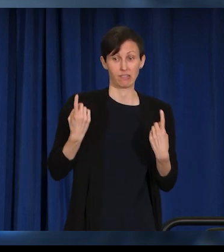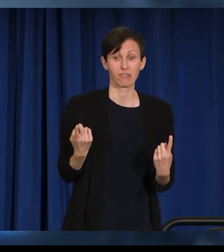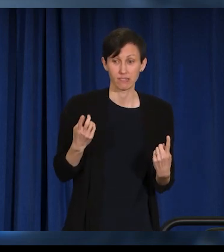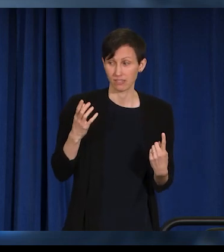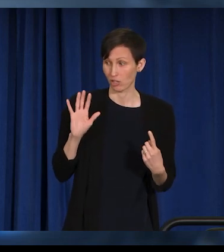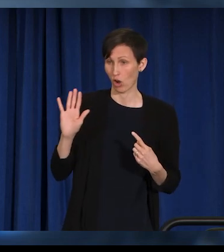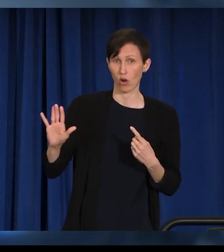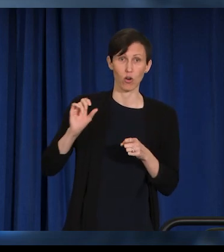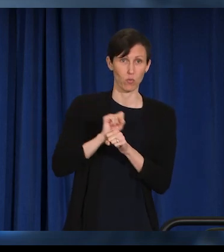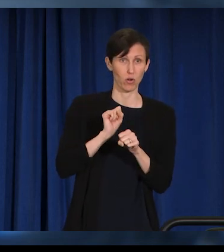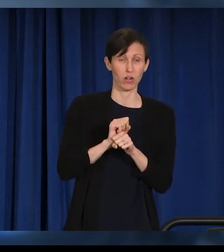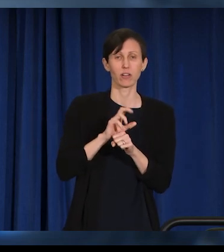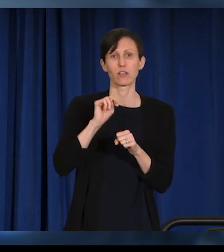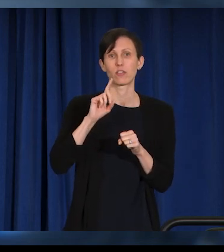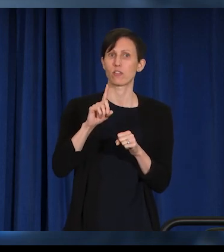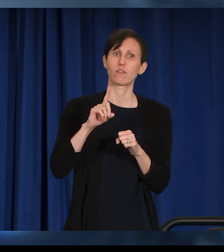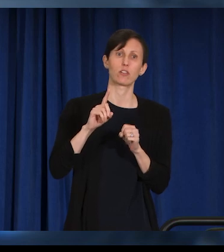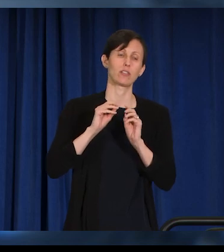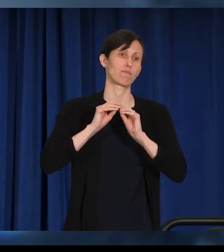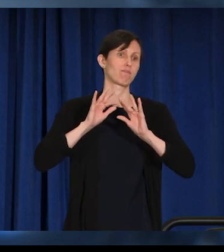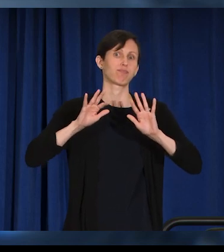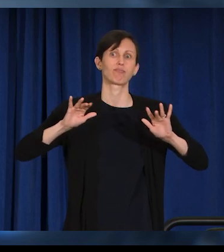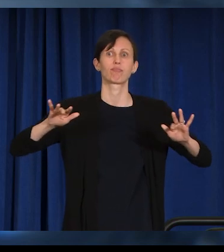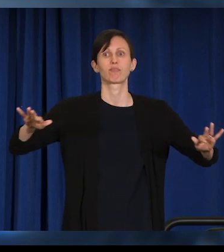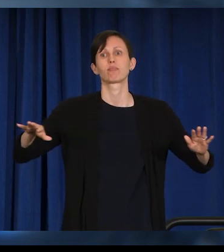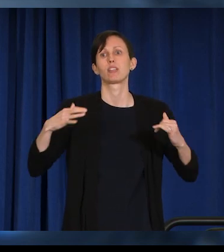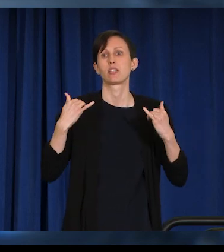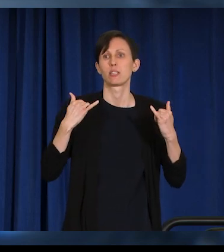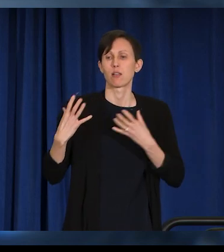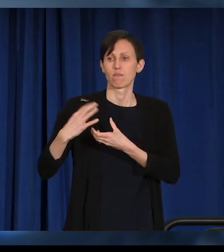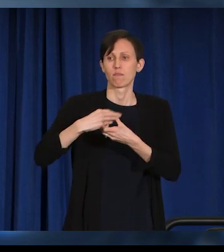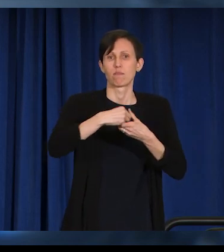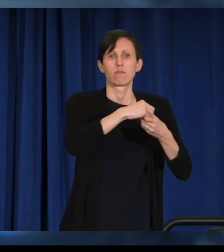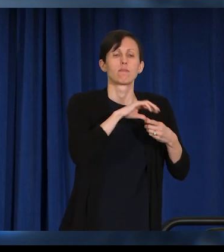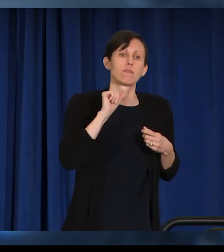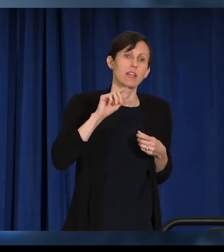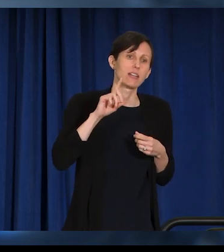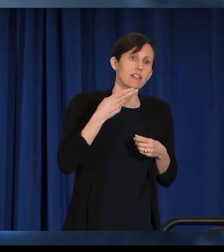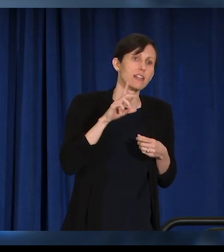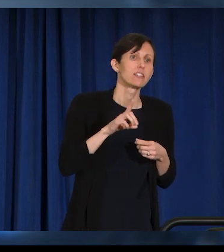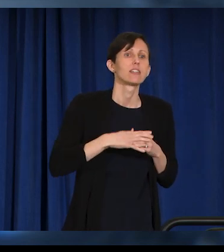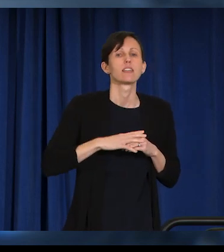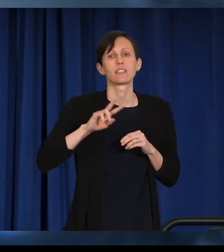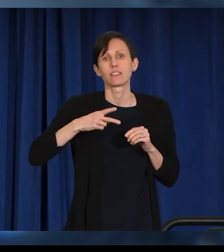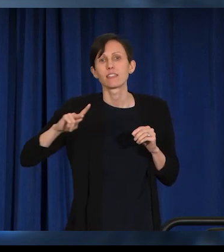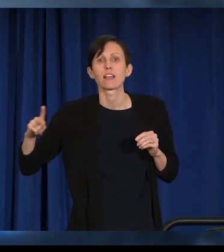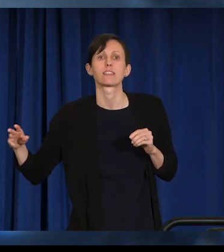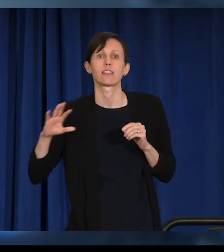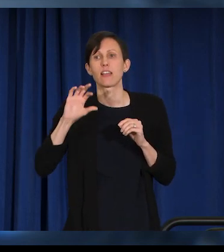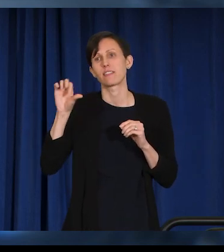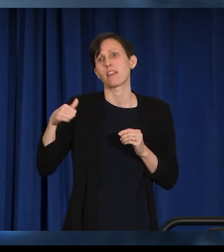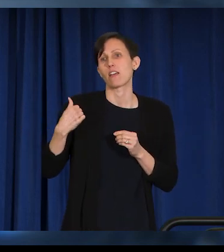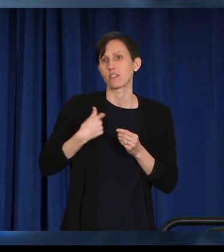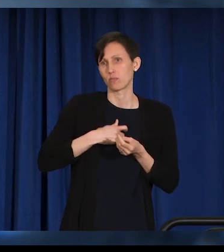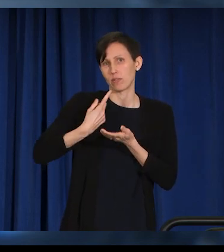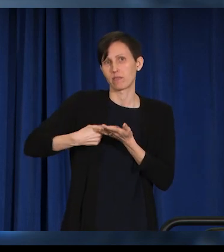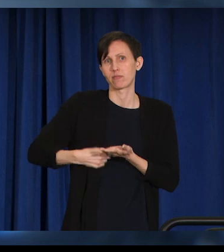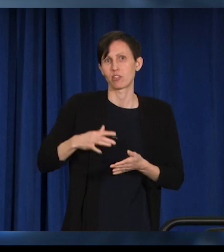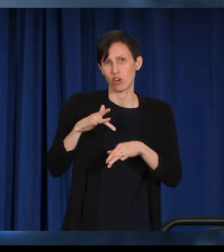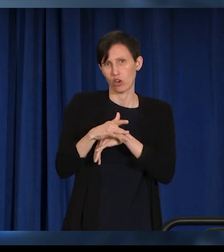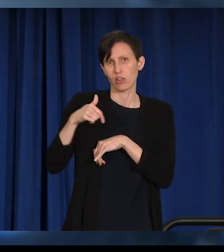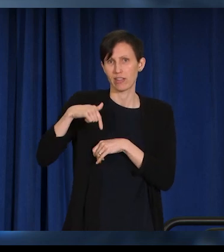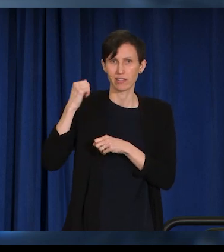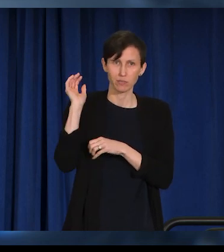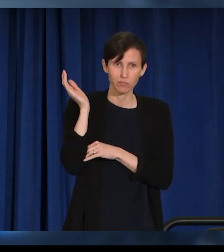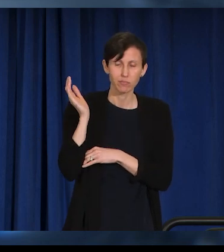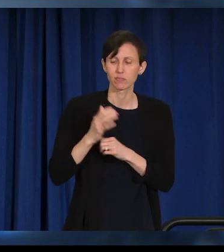expanded far beyond autism, now encompassing a broad range of neurotypes, including ADHD, dyslexia, and the others we discussed earlier on in this